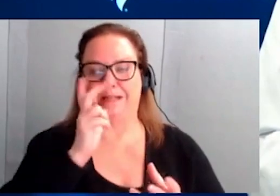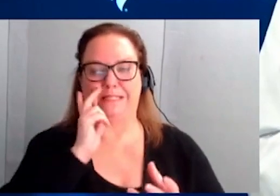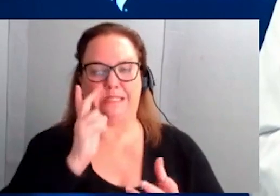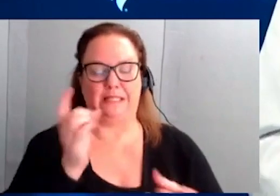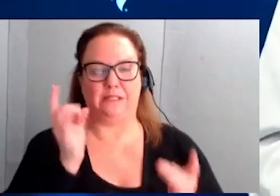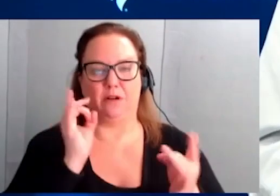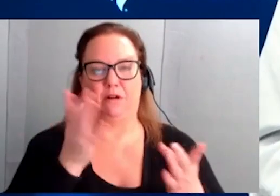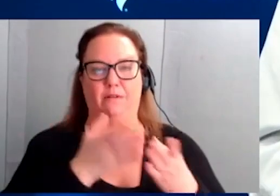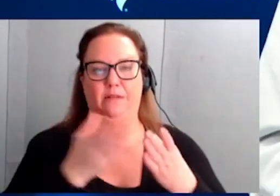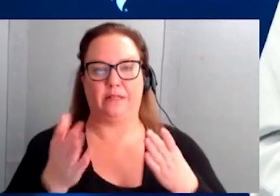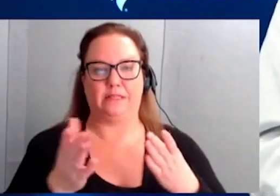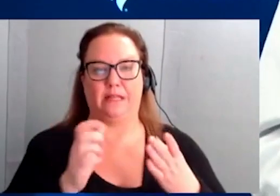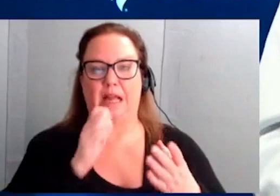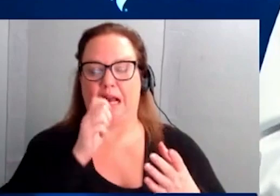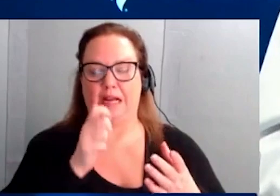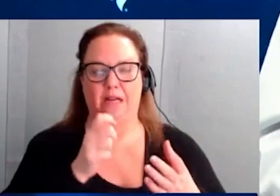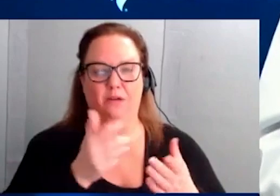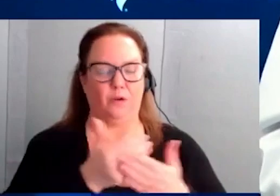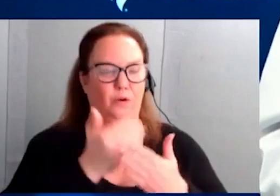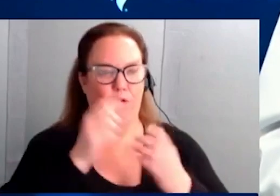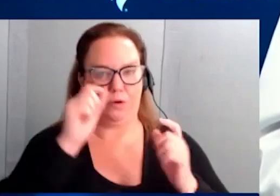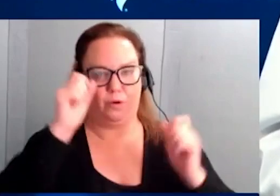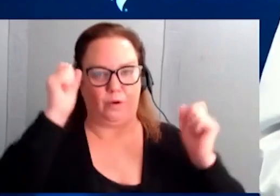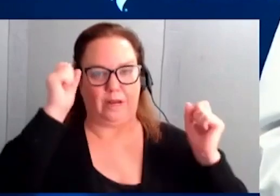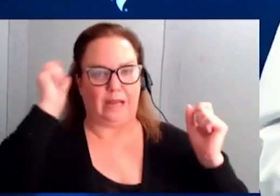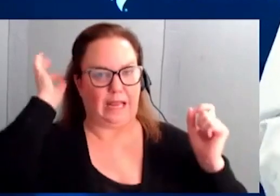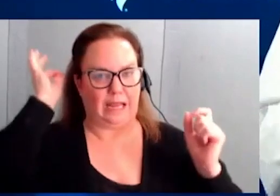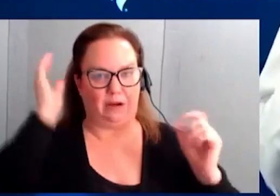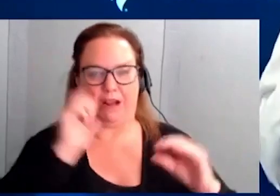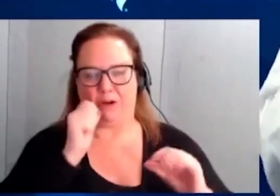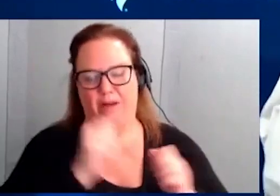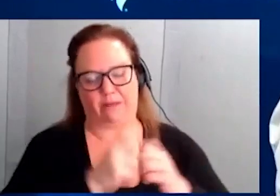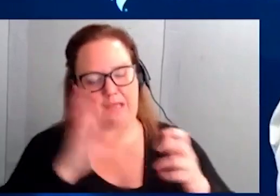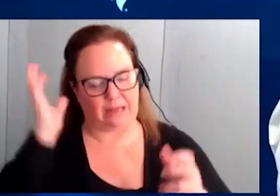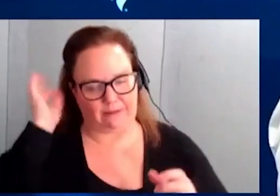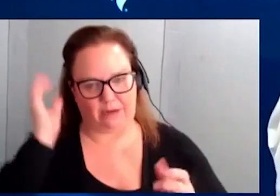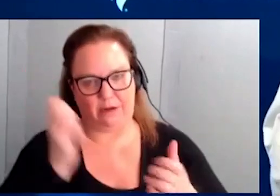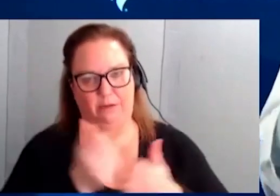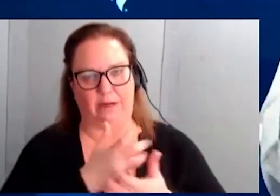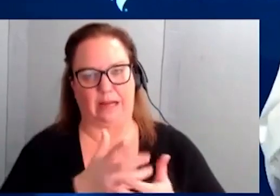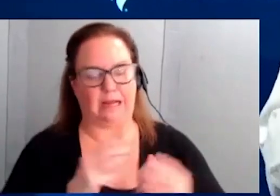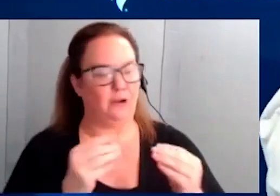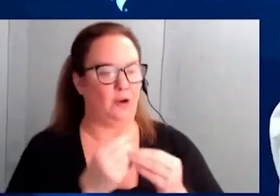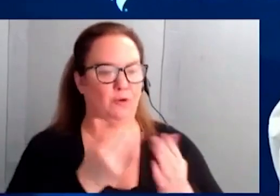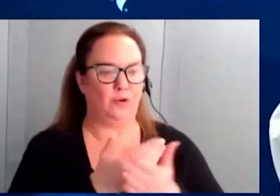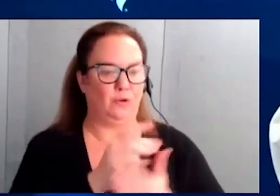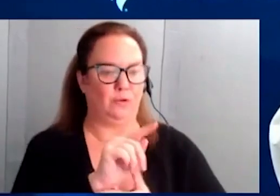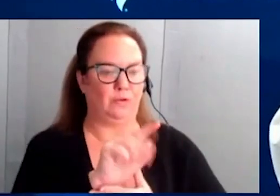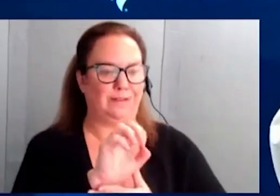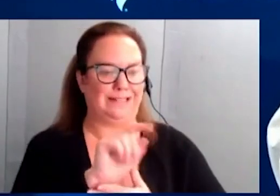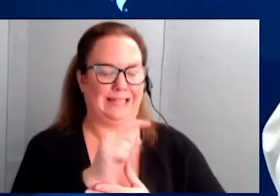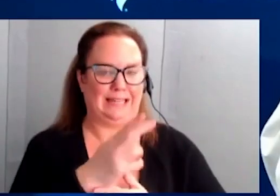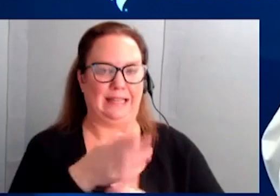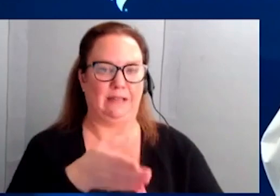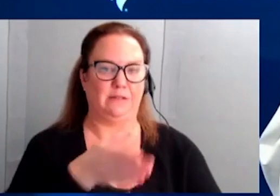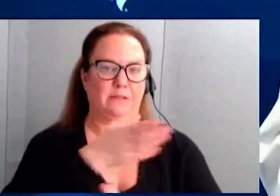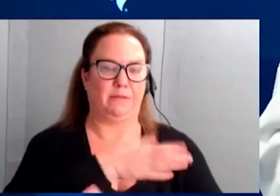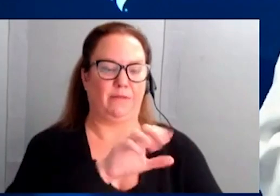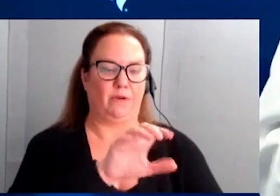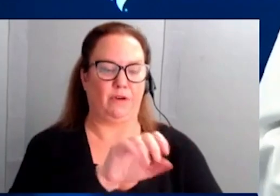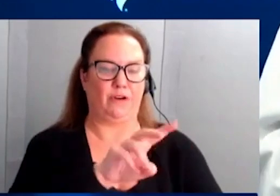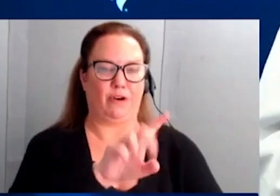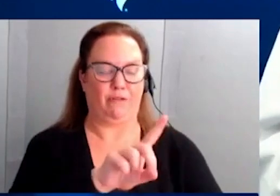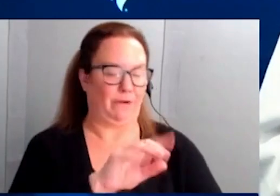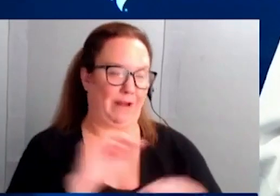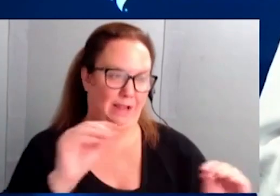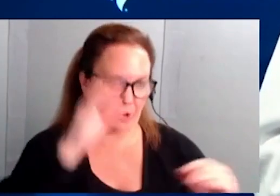grow new teeth or no hair. I don't have a lot of hair, but that's been a long-standing problem, and that developed before COVID-19 and vaccination.